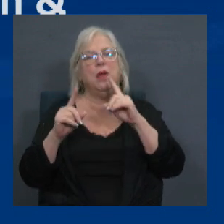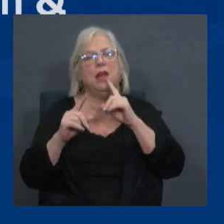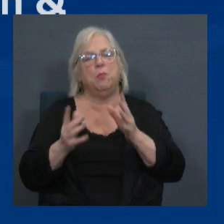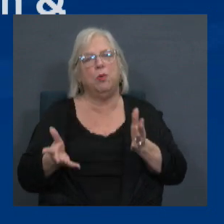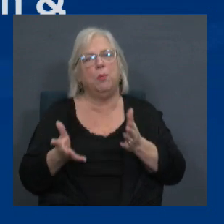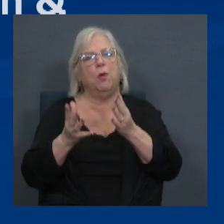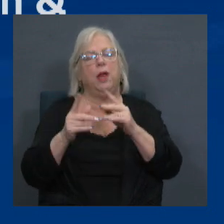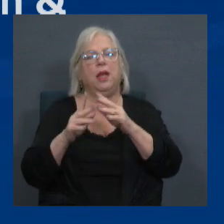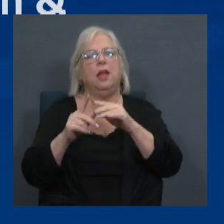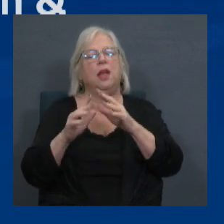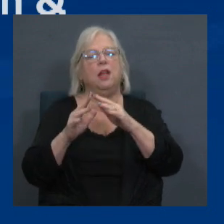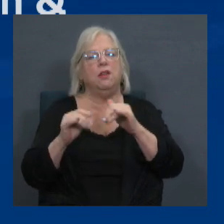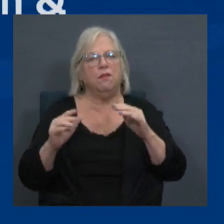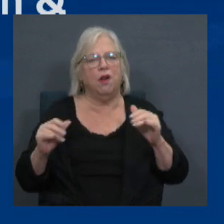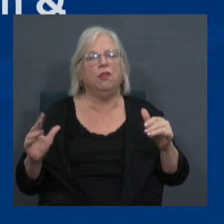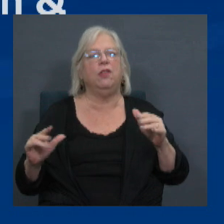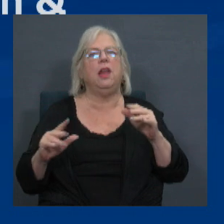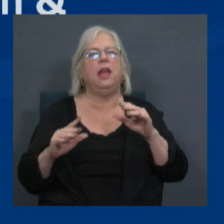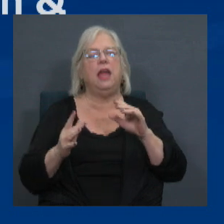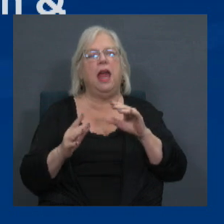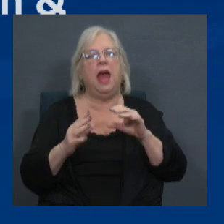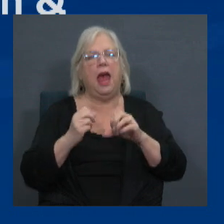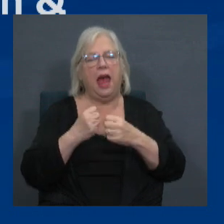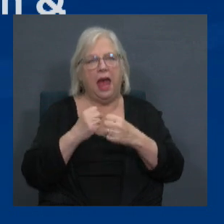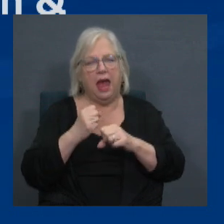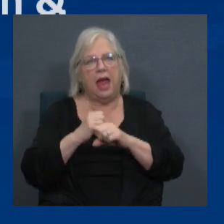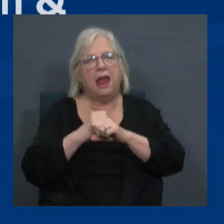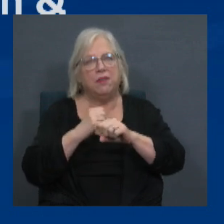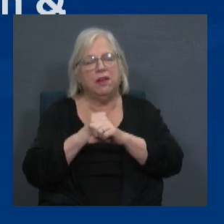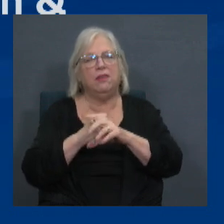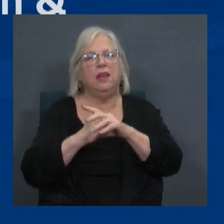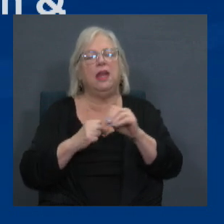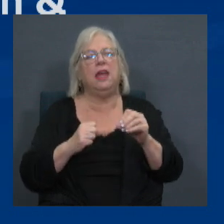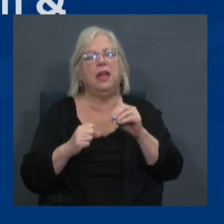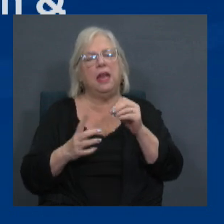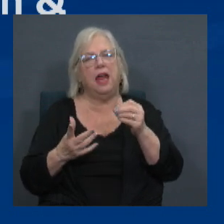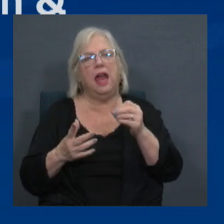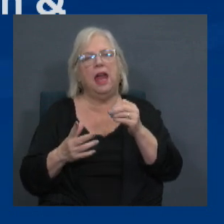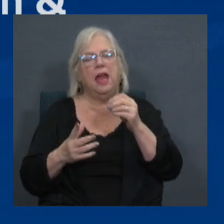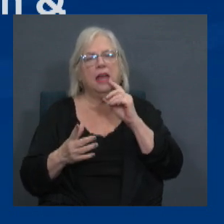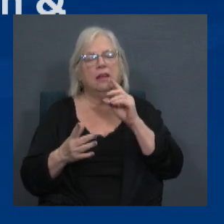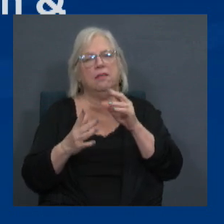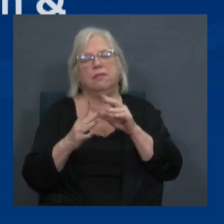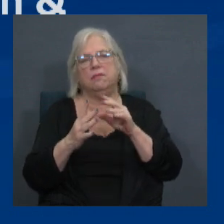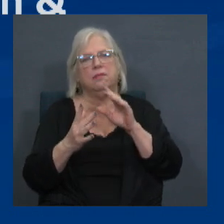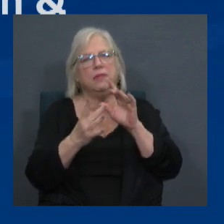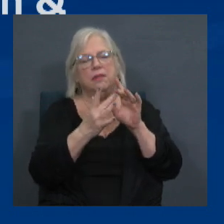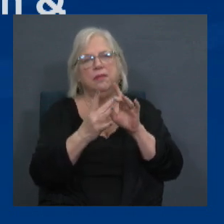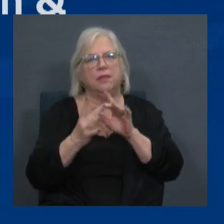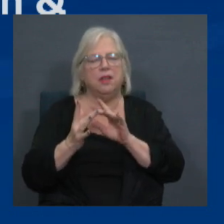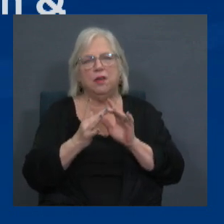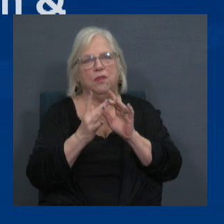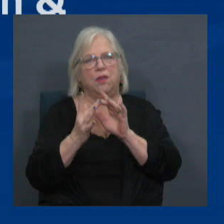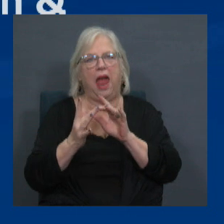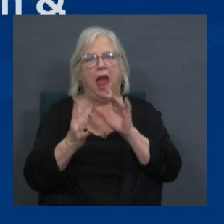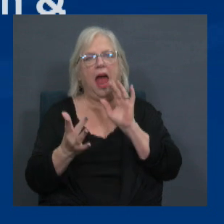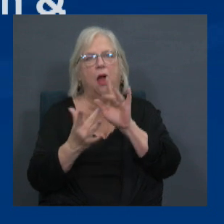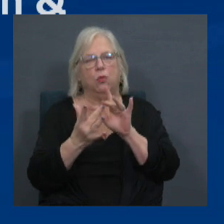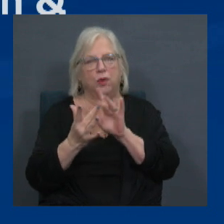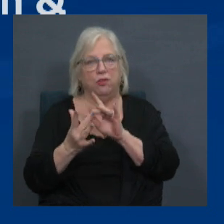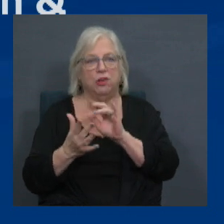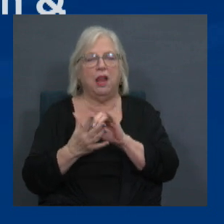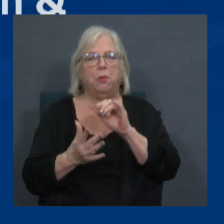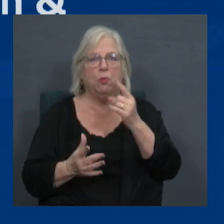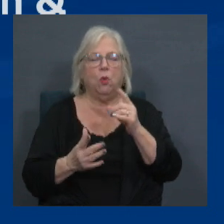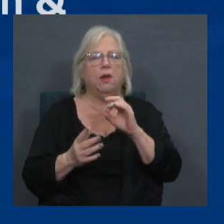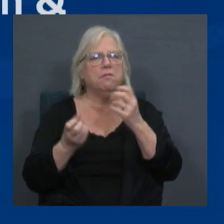workforce diversity, impact outreach, and advocacy. So we're excited to have received that award, and we were one of